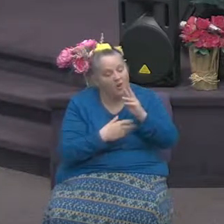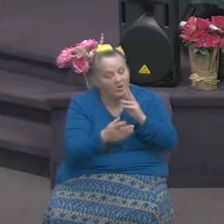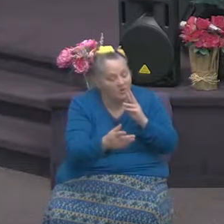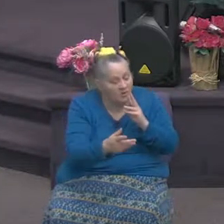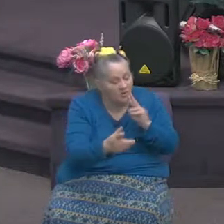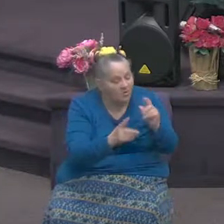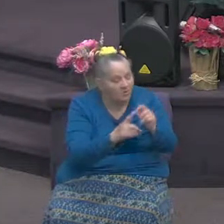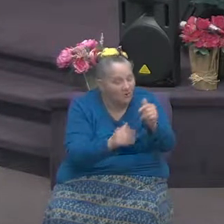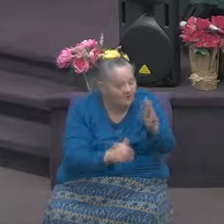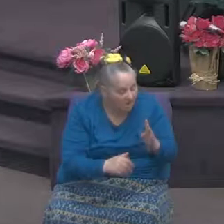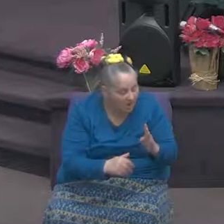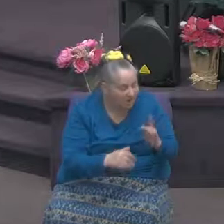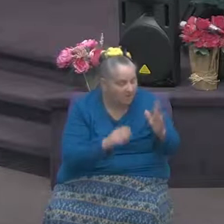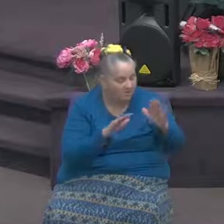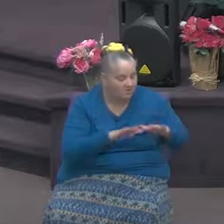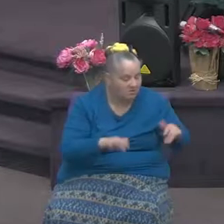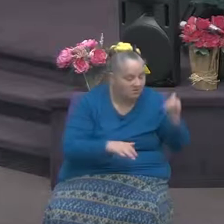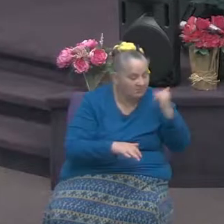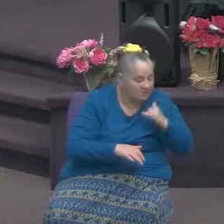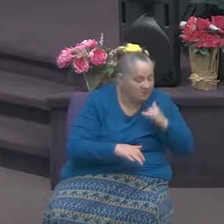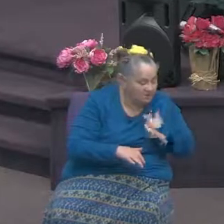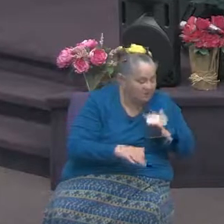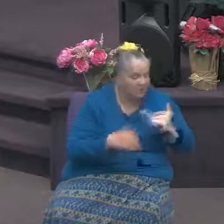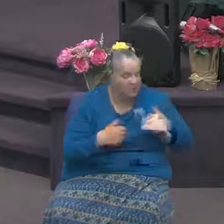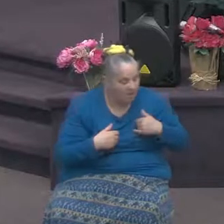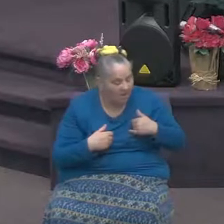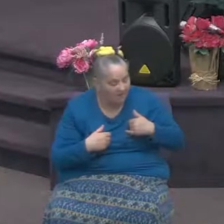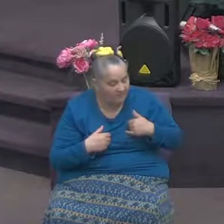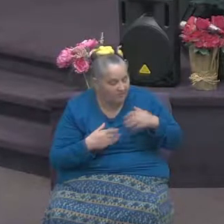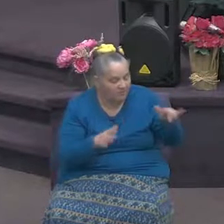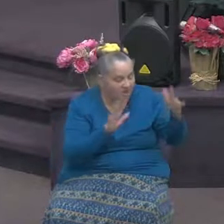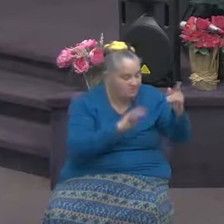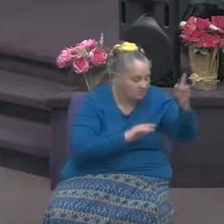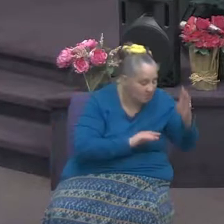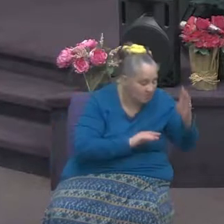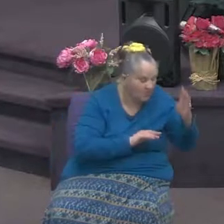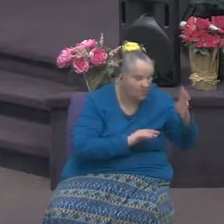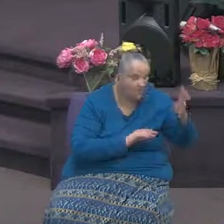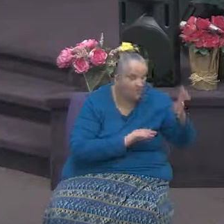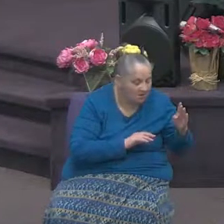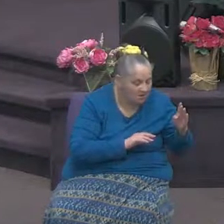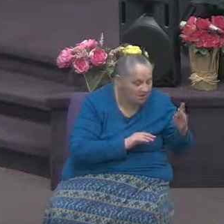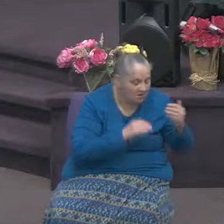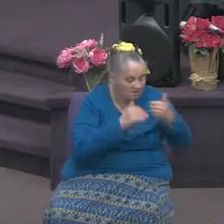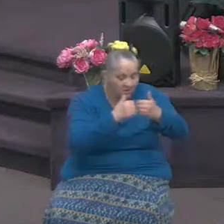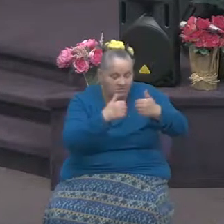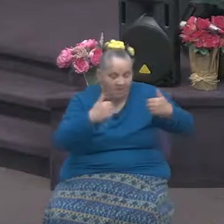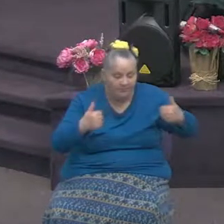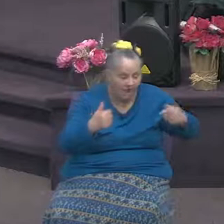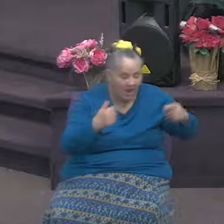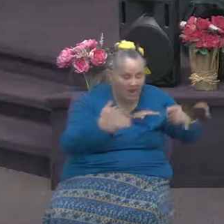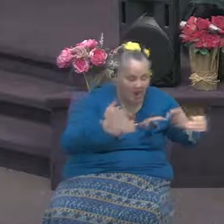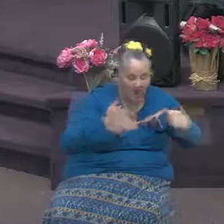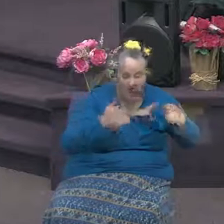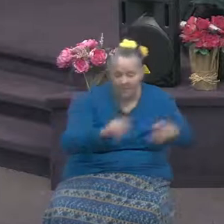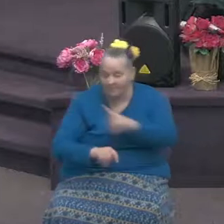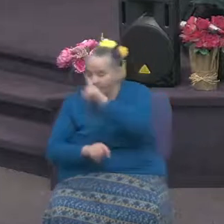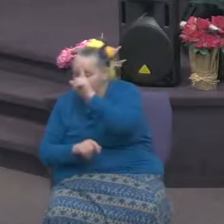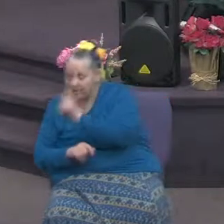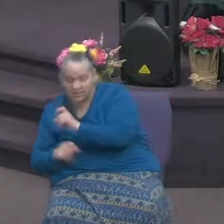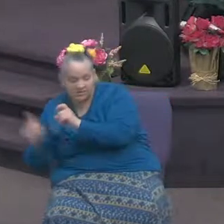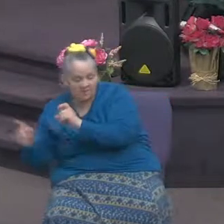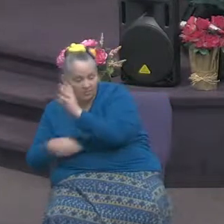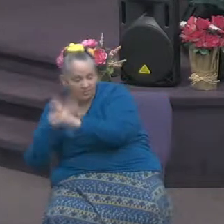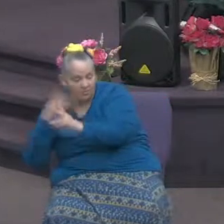the word of God, you have the children of Israel, you have the very presence of God that is separating them from Egypt,